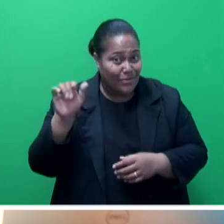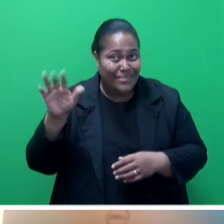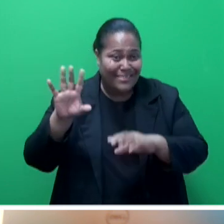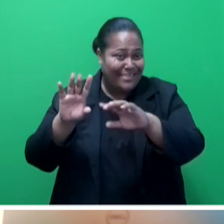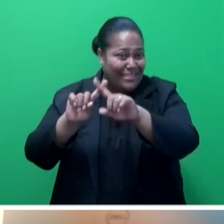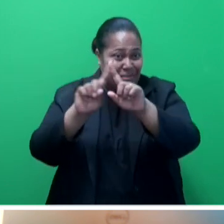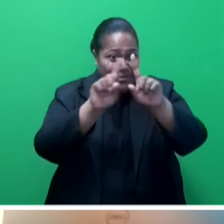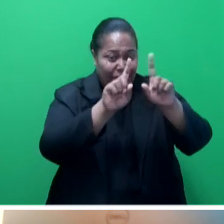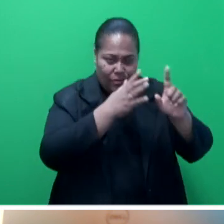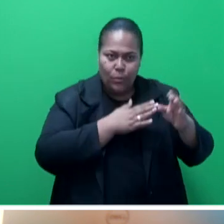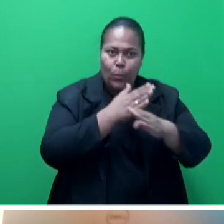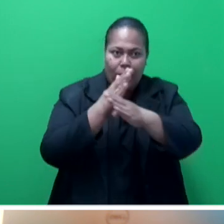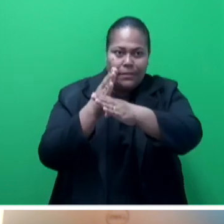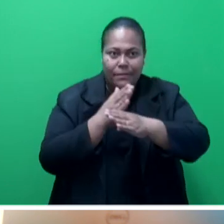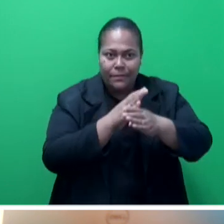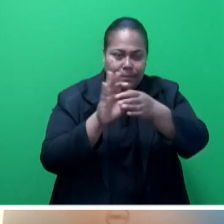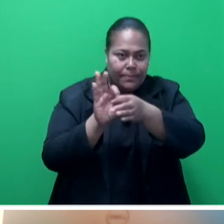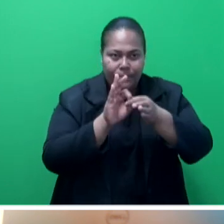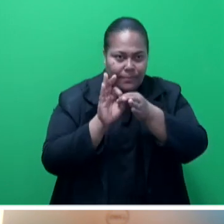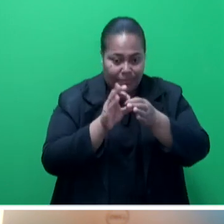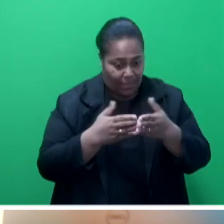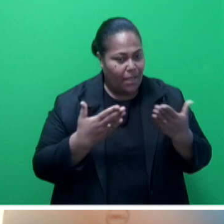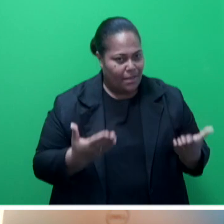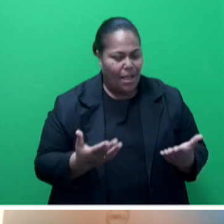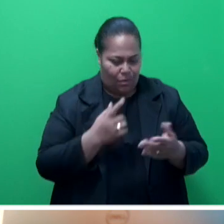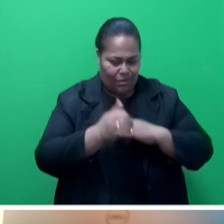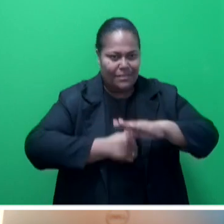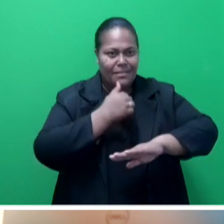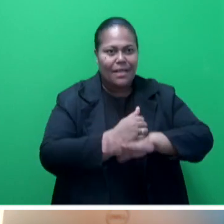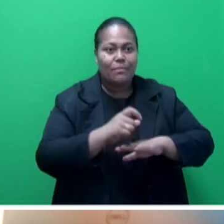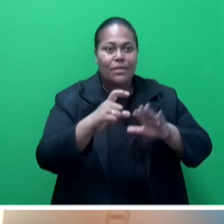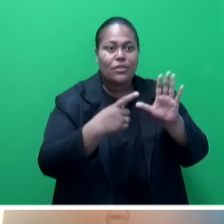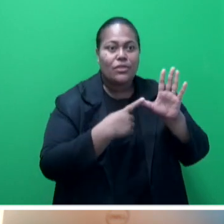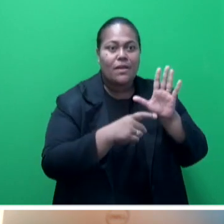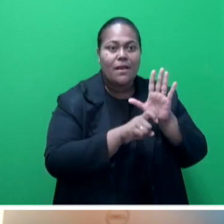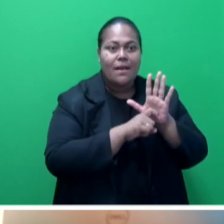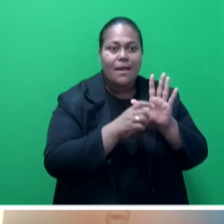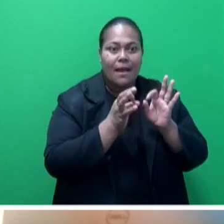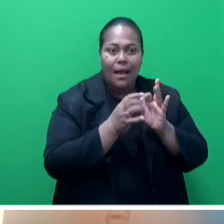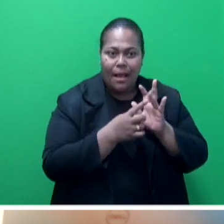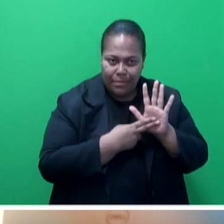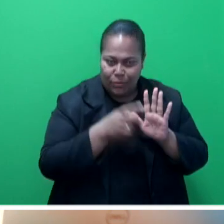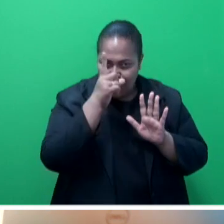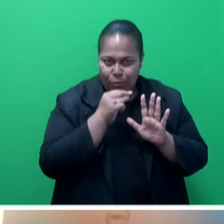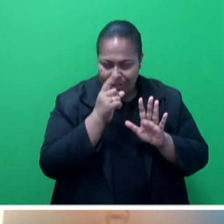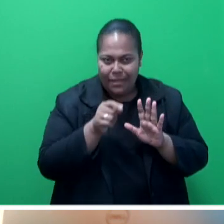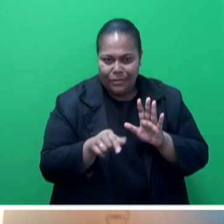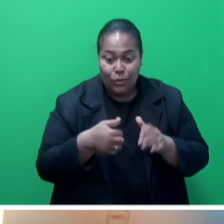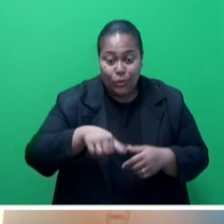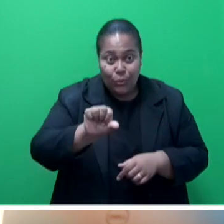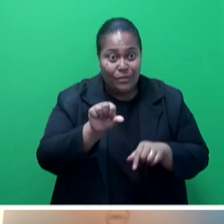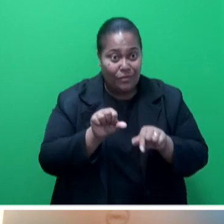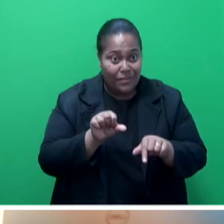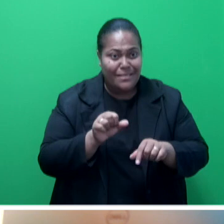carbon markets are one of the many tools that will be leveraged to tackle global climate emergency, which, as science tells